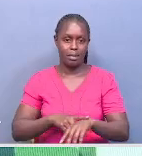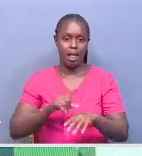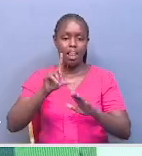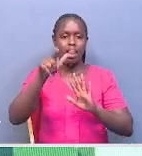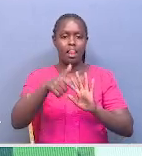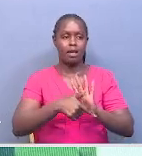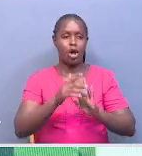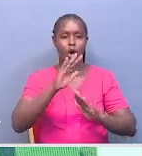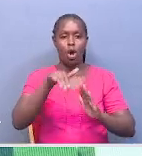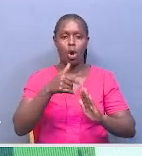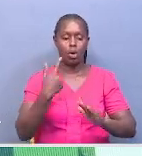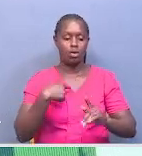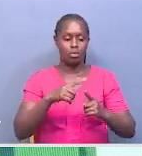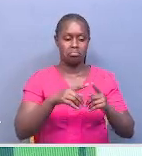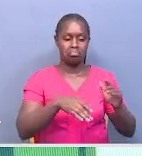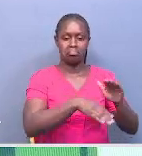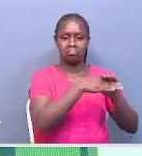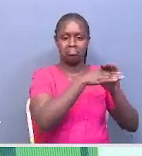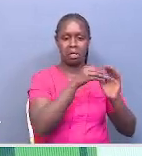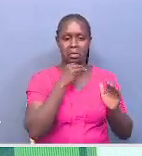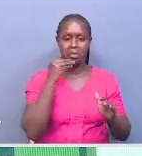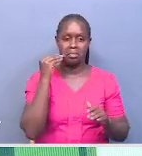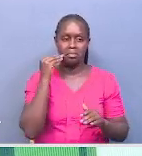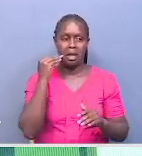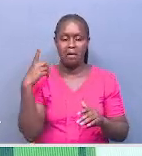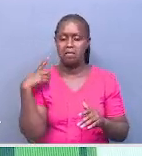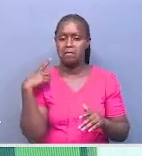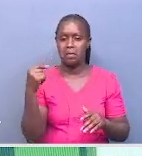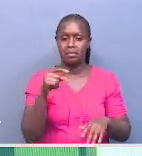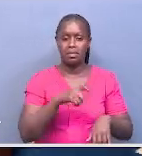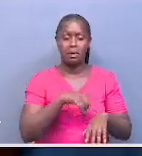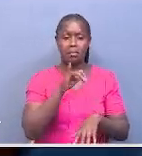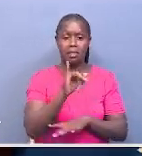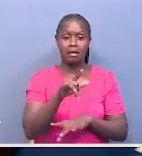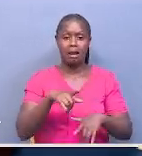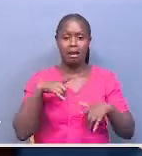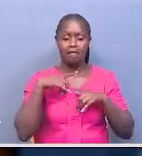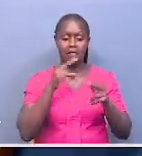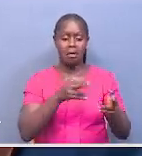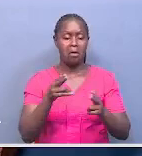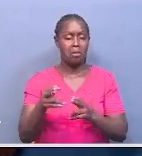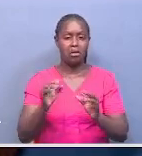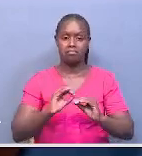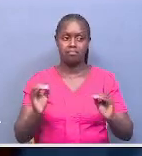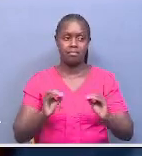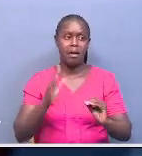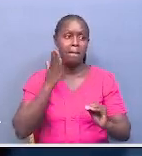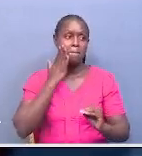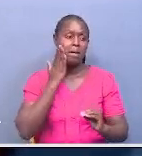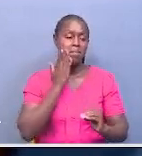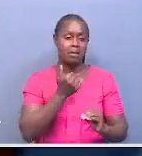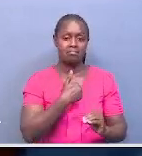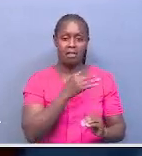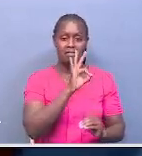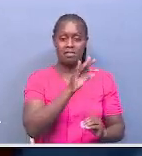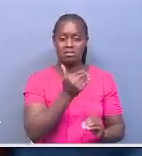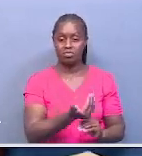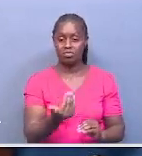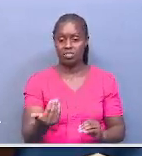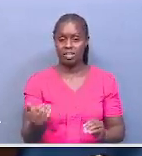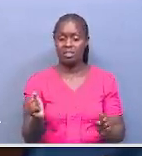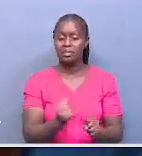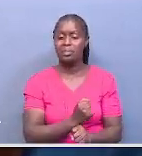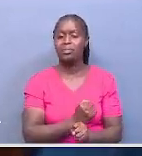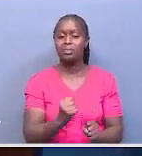dismissed. Life has not been very kind to her since then. The mother of 3 has been forced to make many changes to her life in order to survive